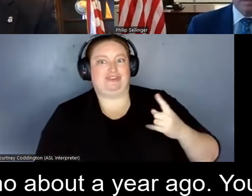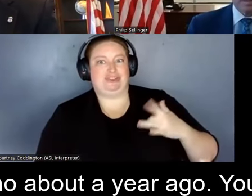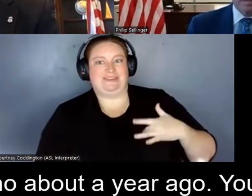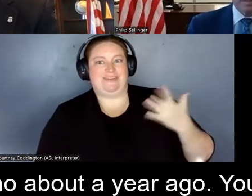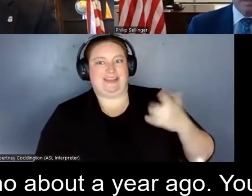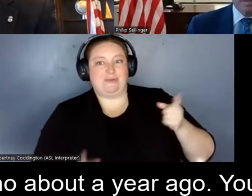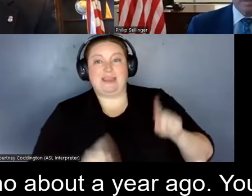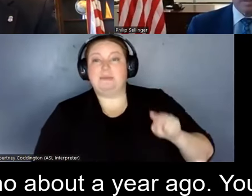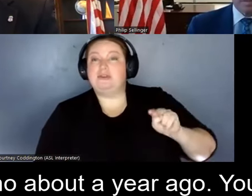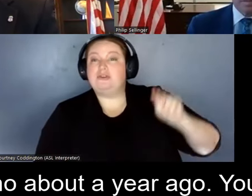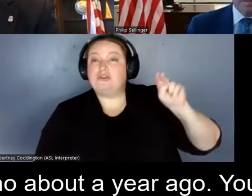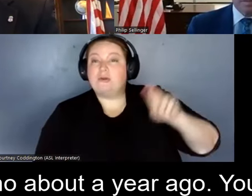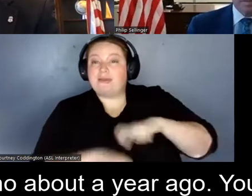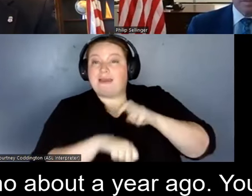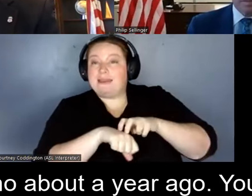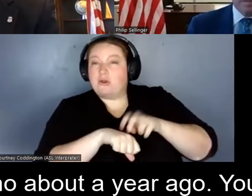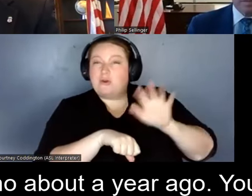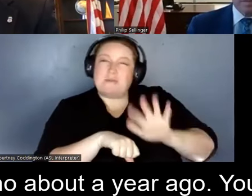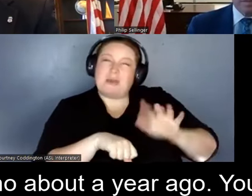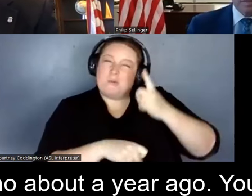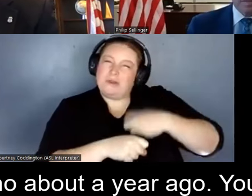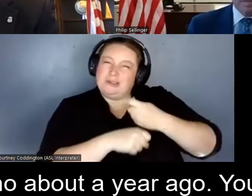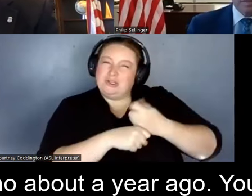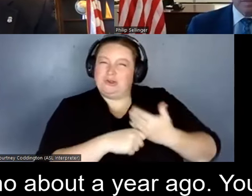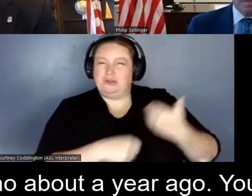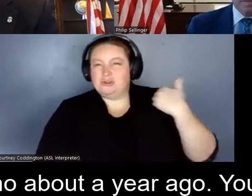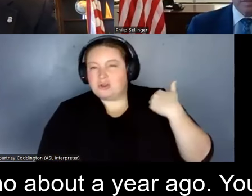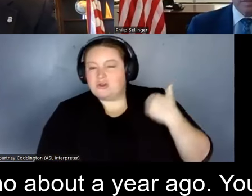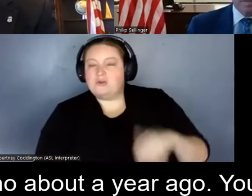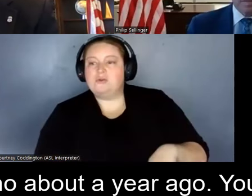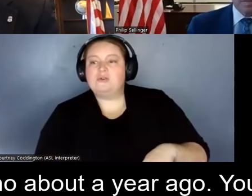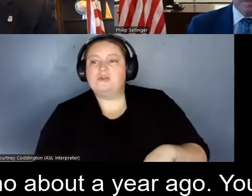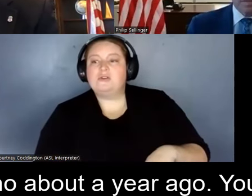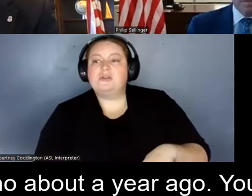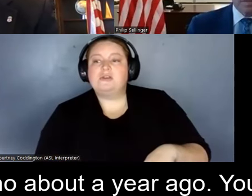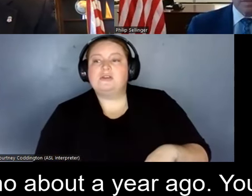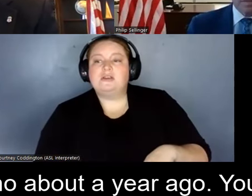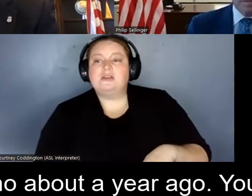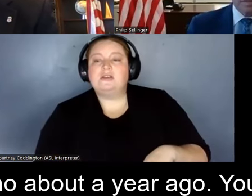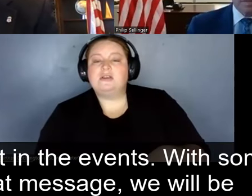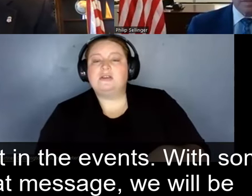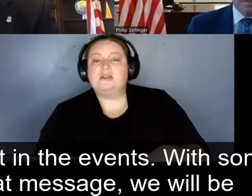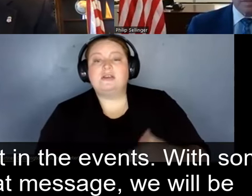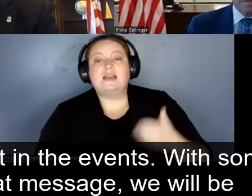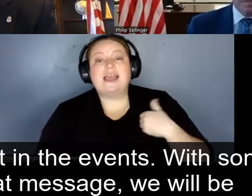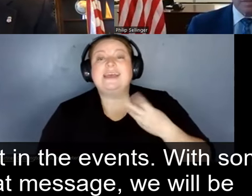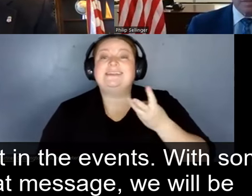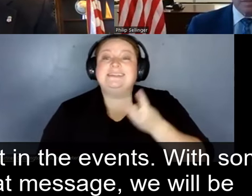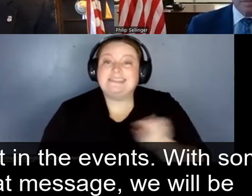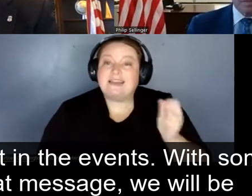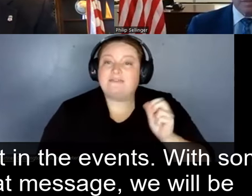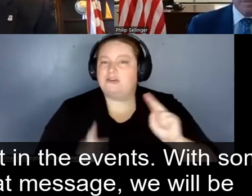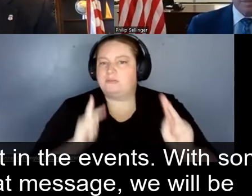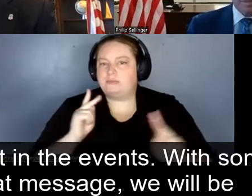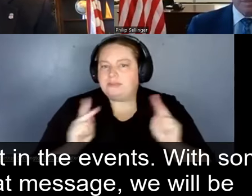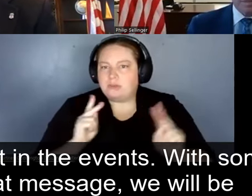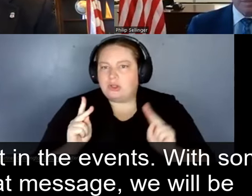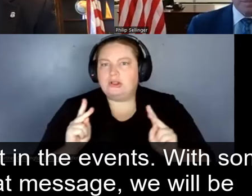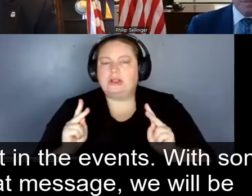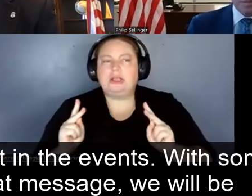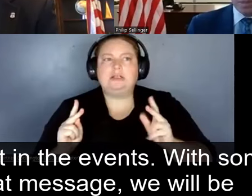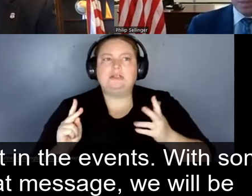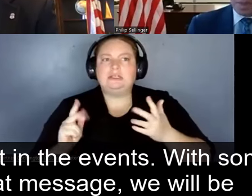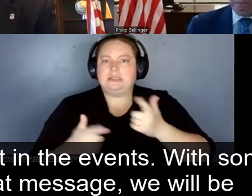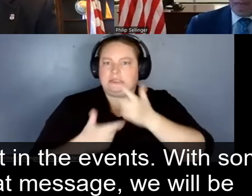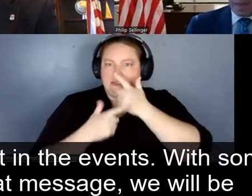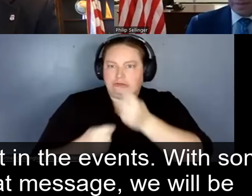North Idaho about a year ago. there were several groups of people that expressed an interest in the event